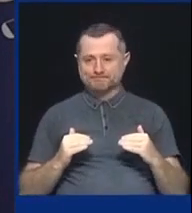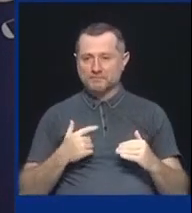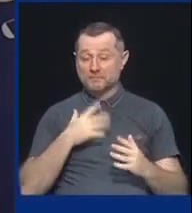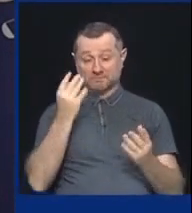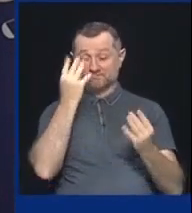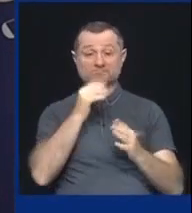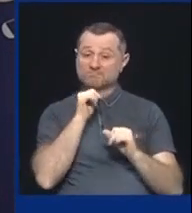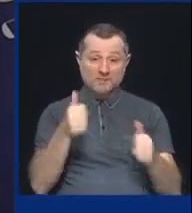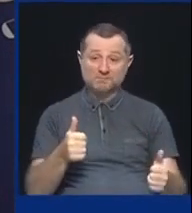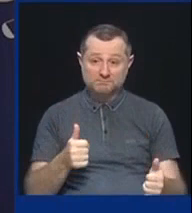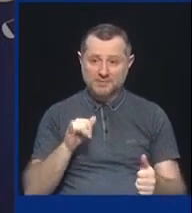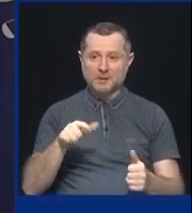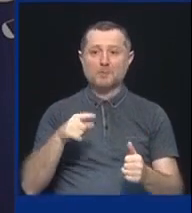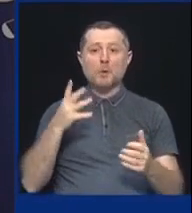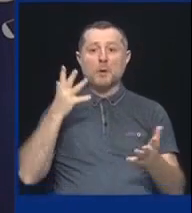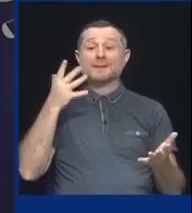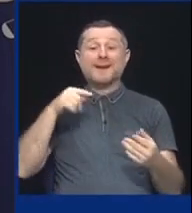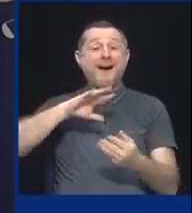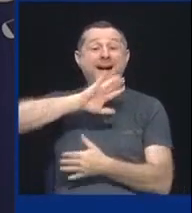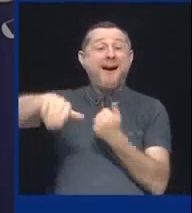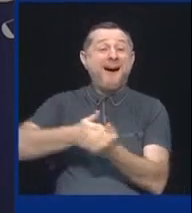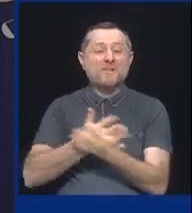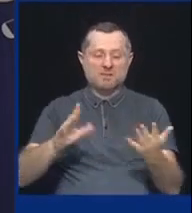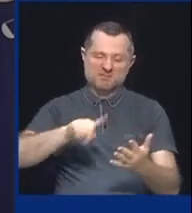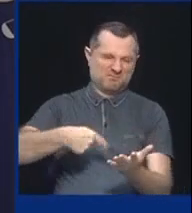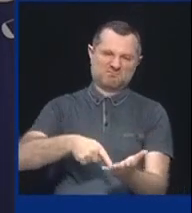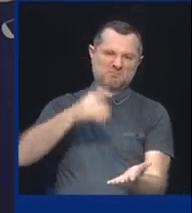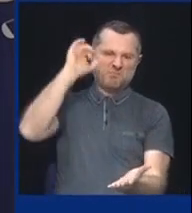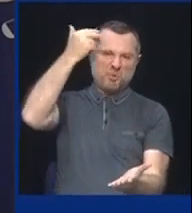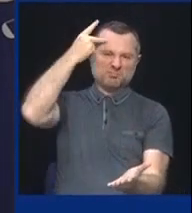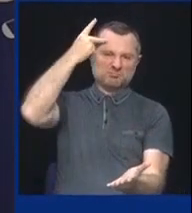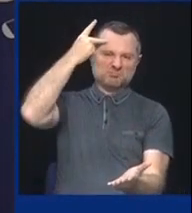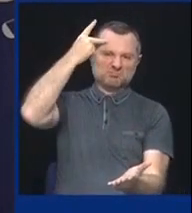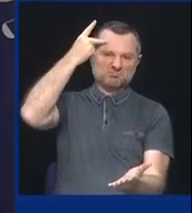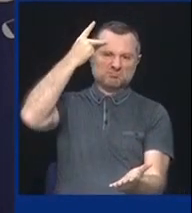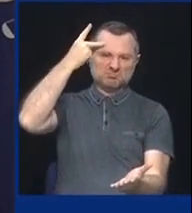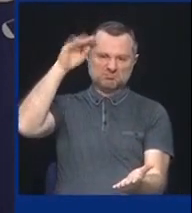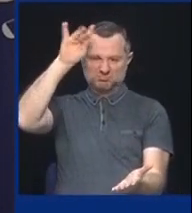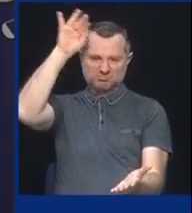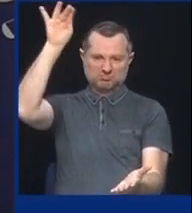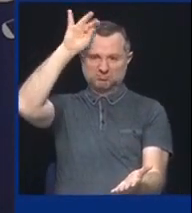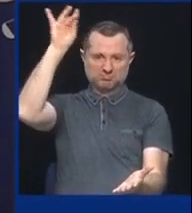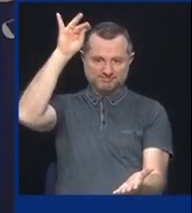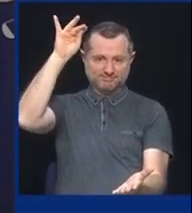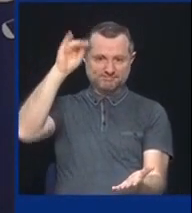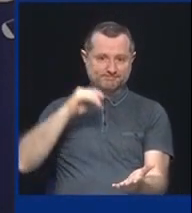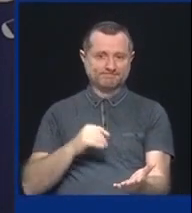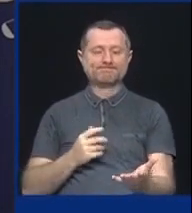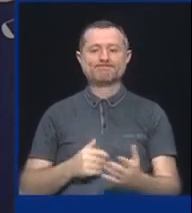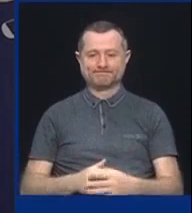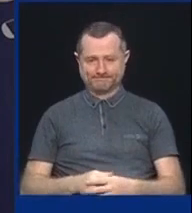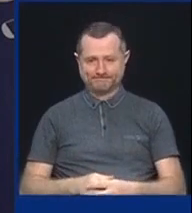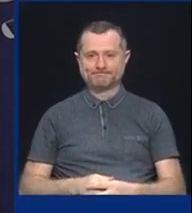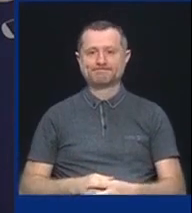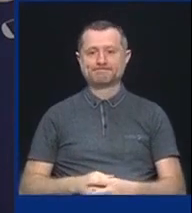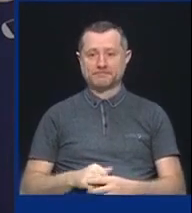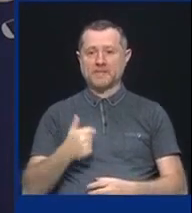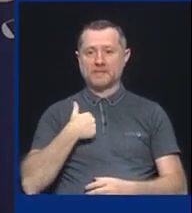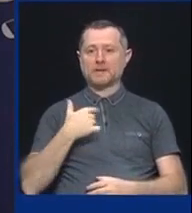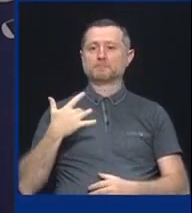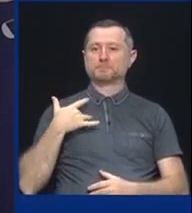politics. And our political system today is too often driven by the extremes.